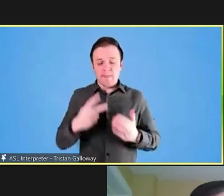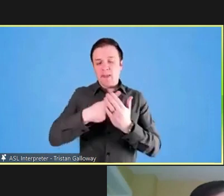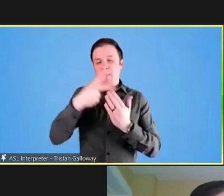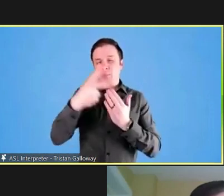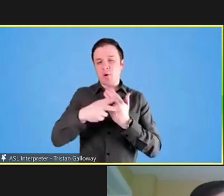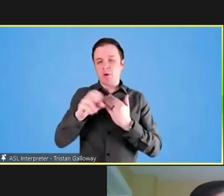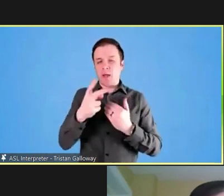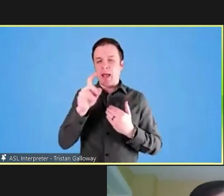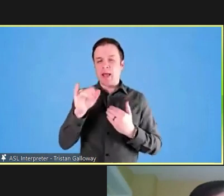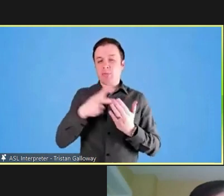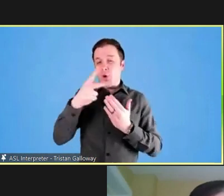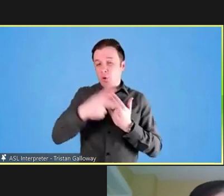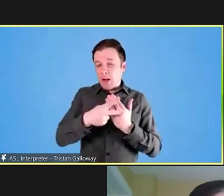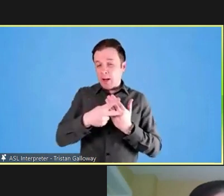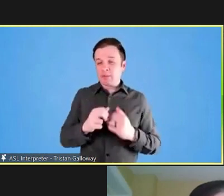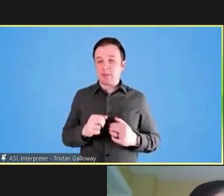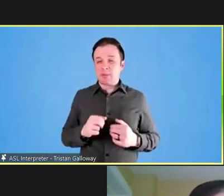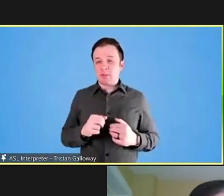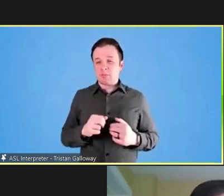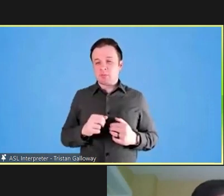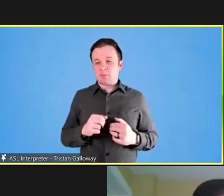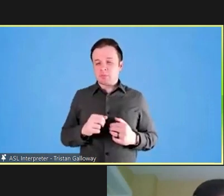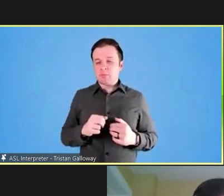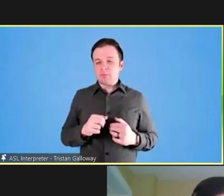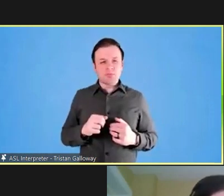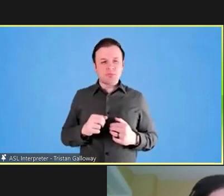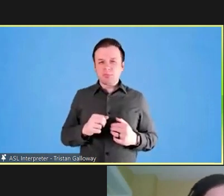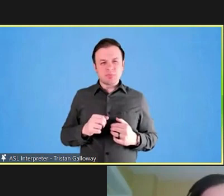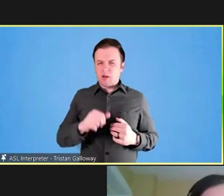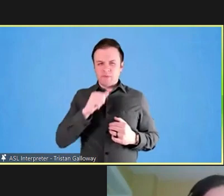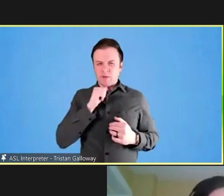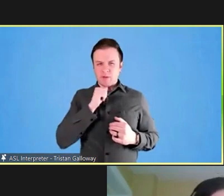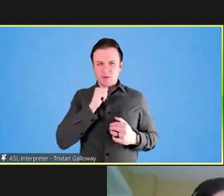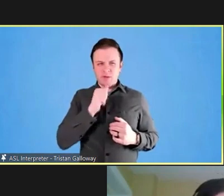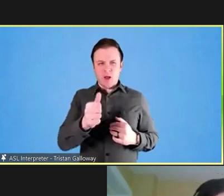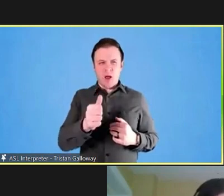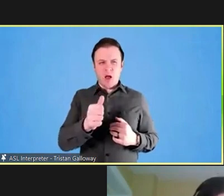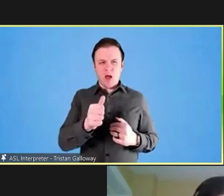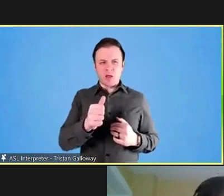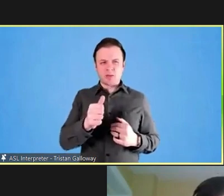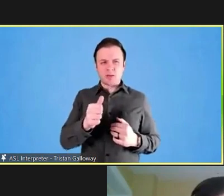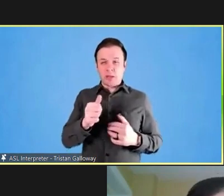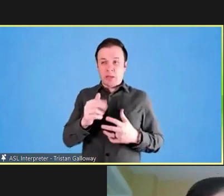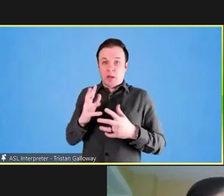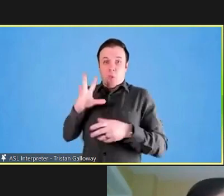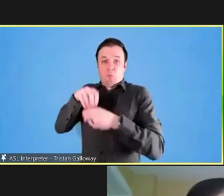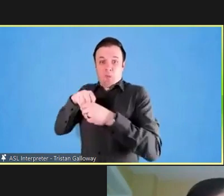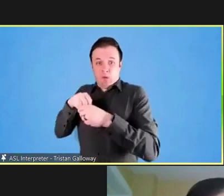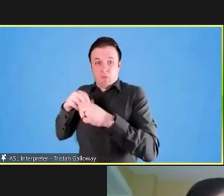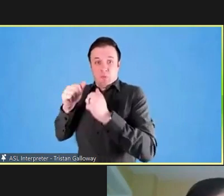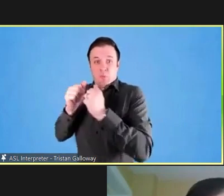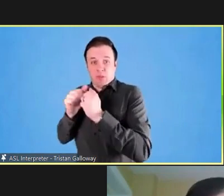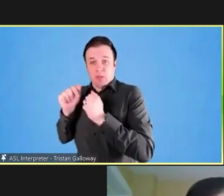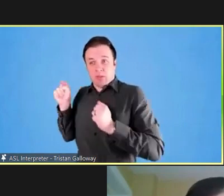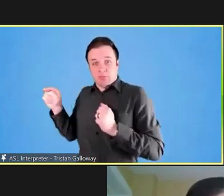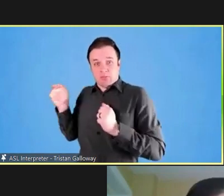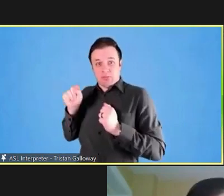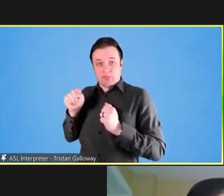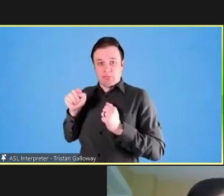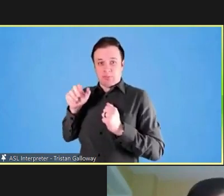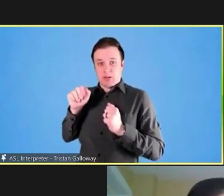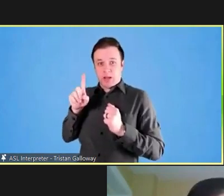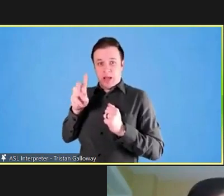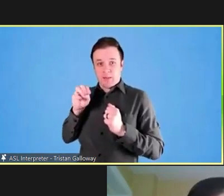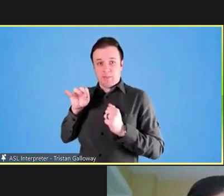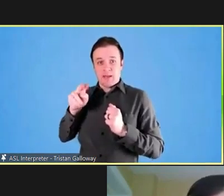EHDI programs really have not sat down at the table with the